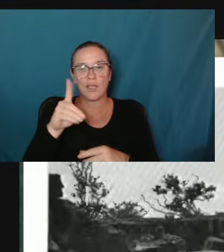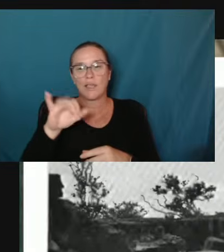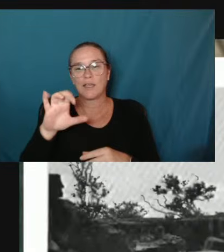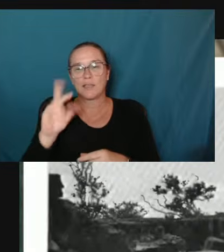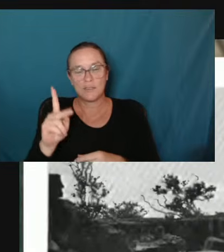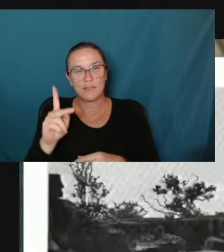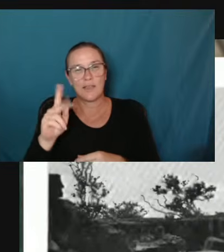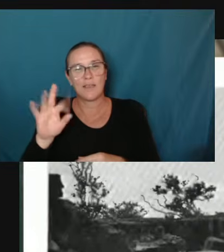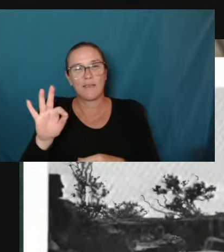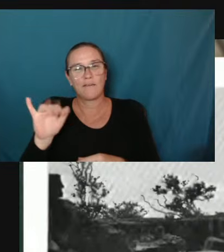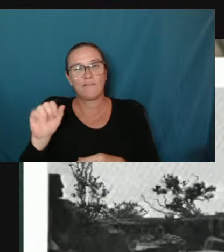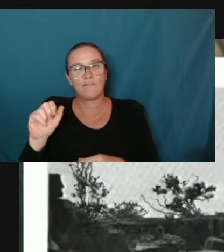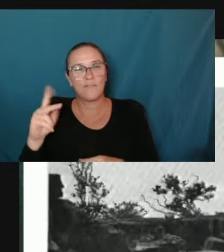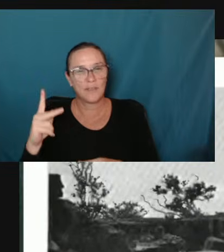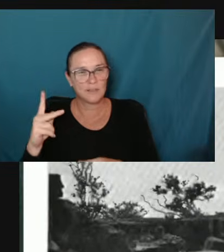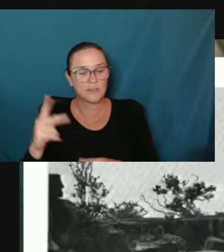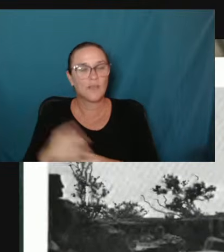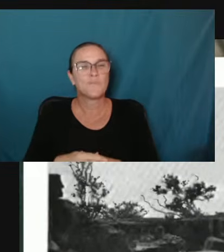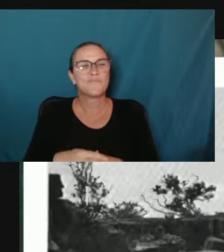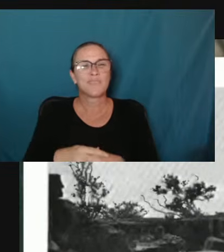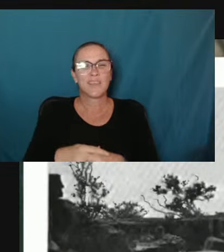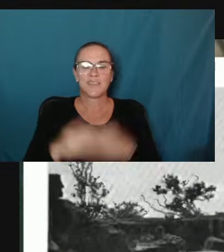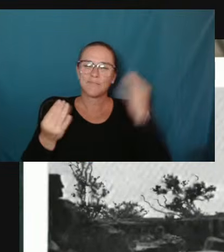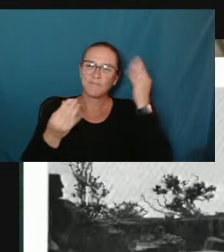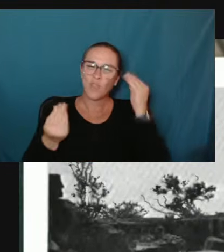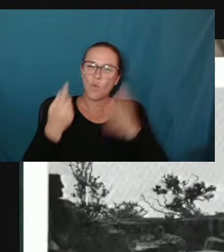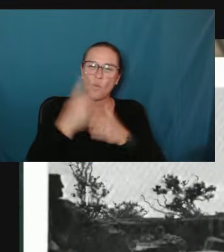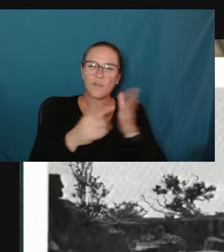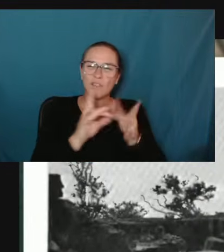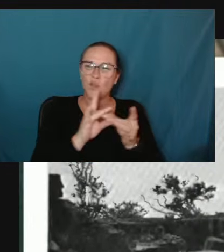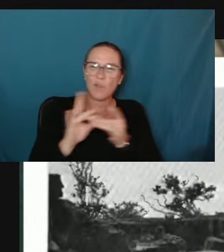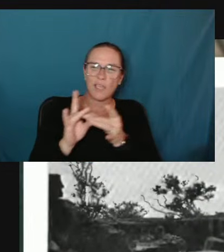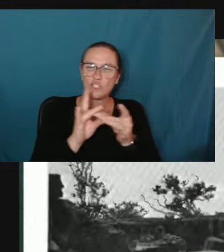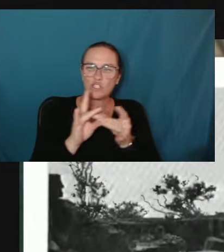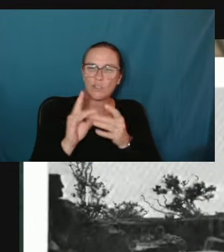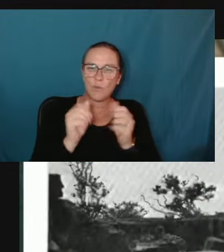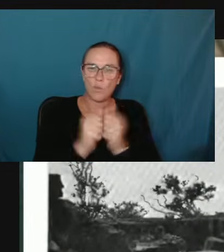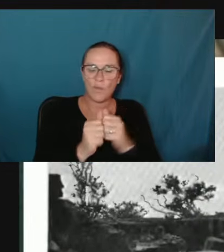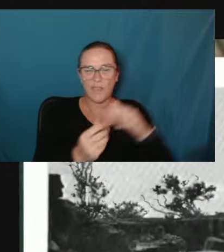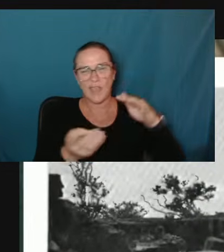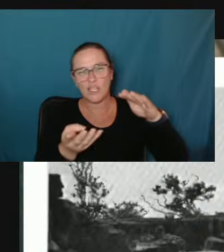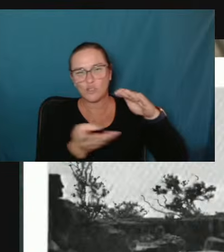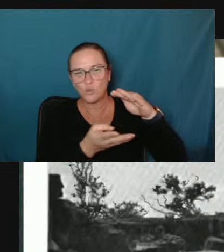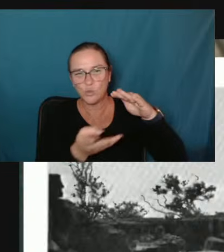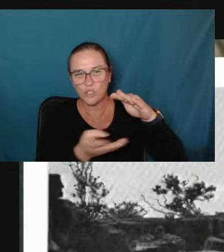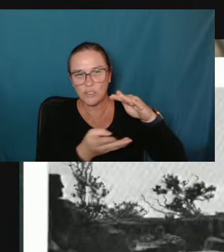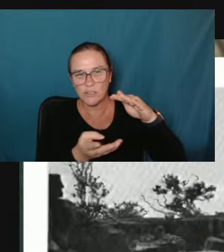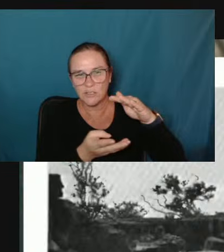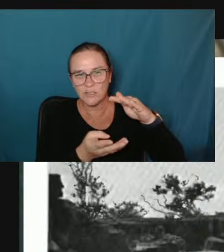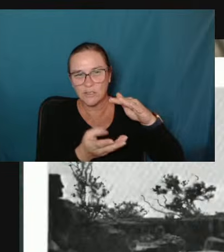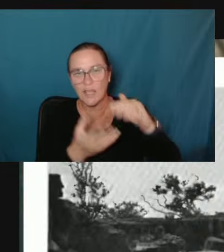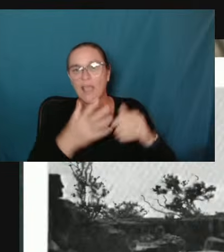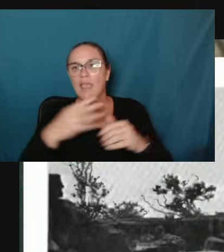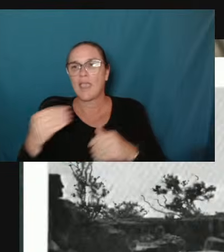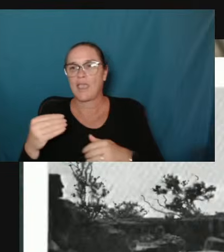like, what is really the relationship between these magmatic intrusions and faulting and